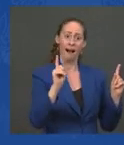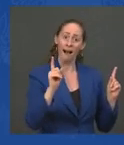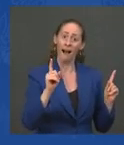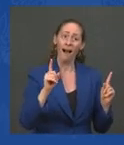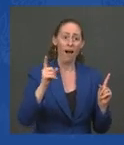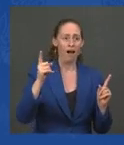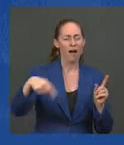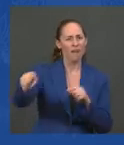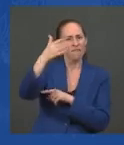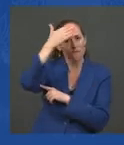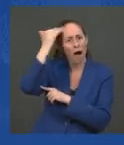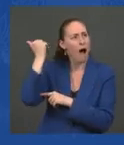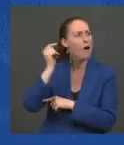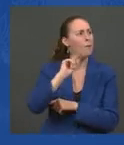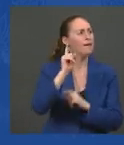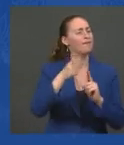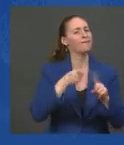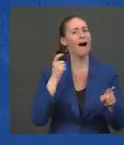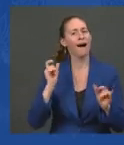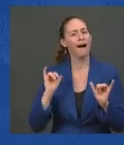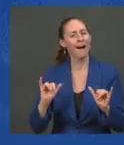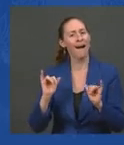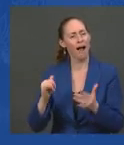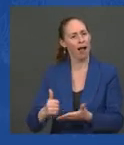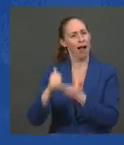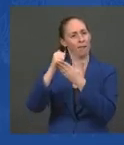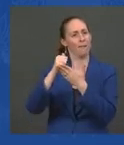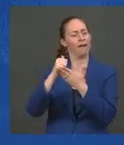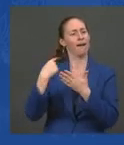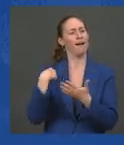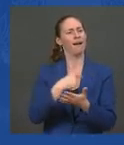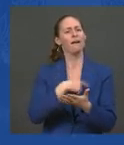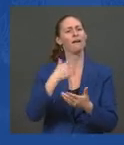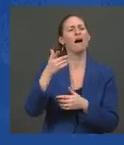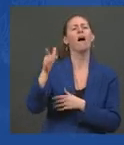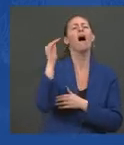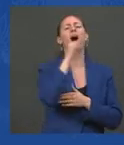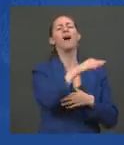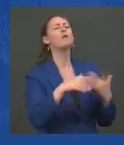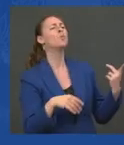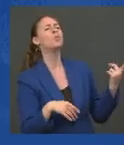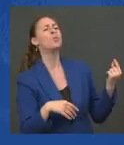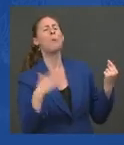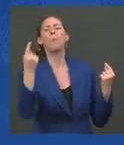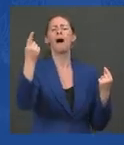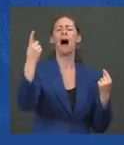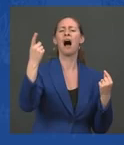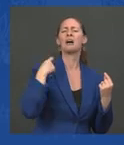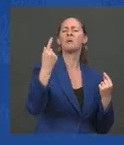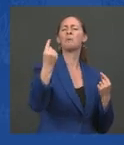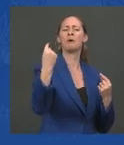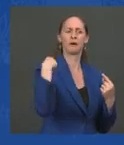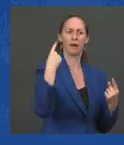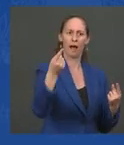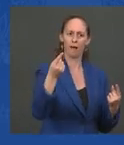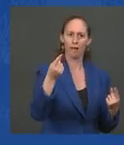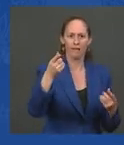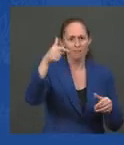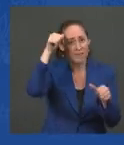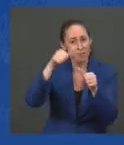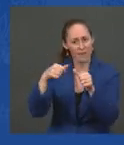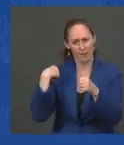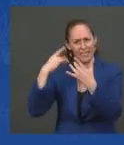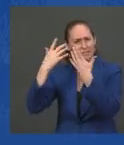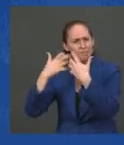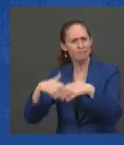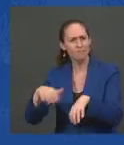it. Like, what'd you do for me lately? Well, we had $1.9 billion we took care of. Well, we made historic investments